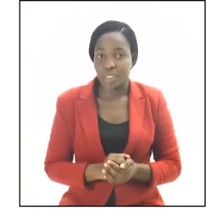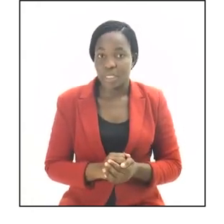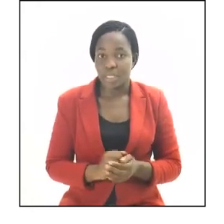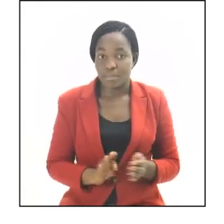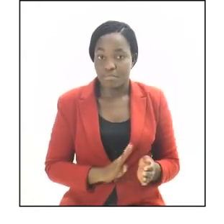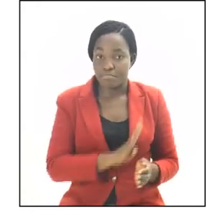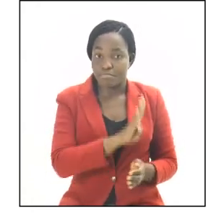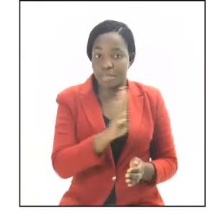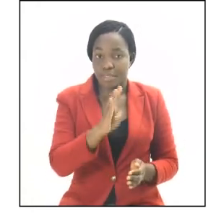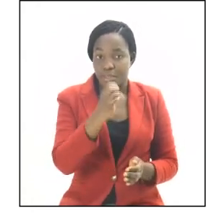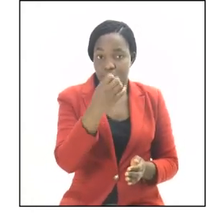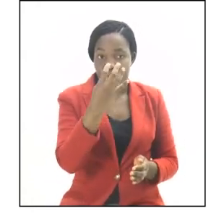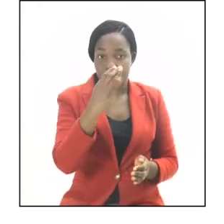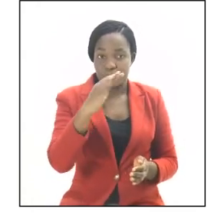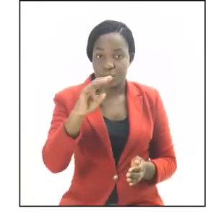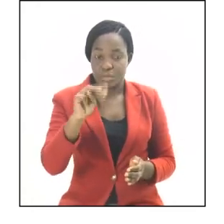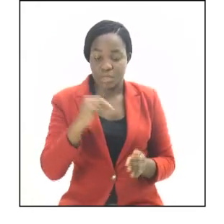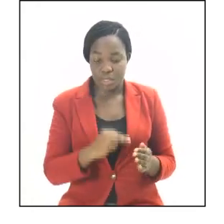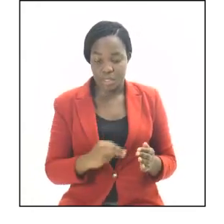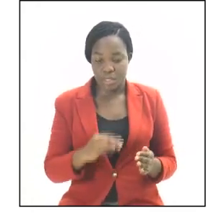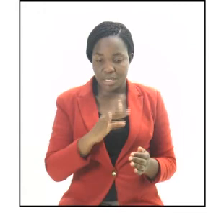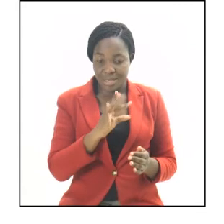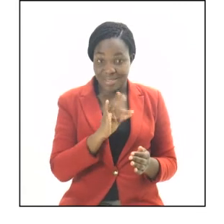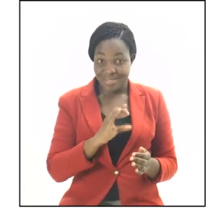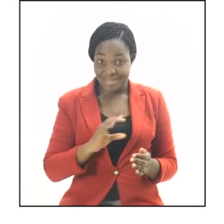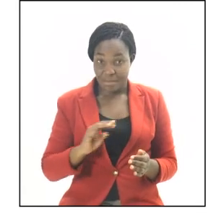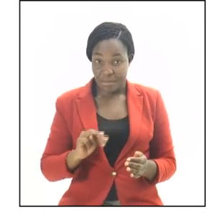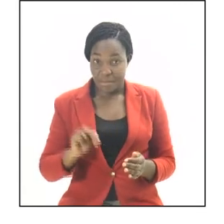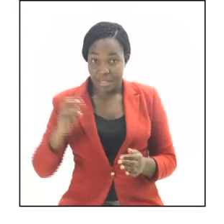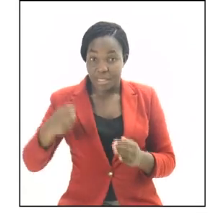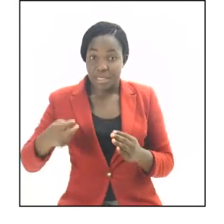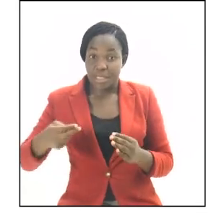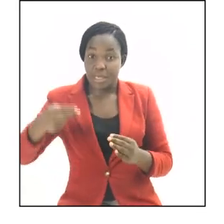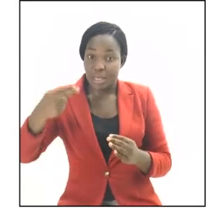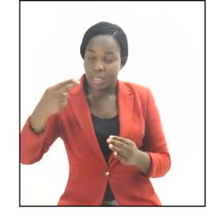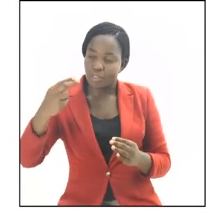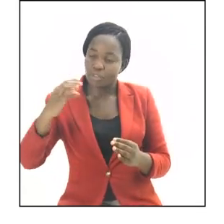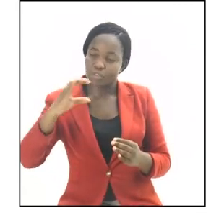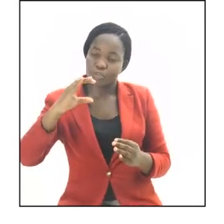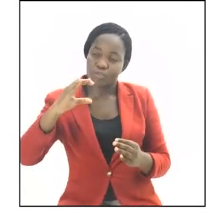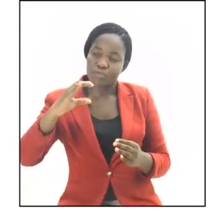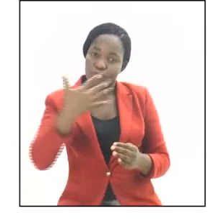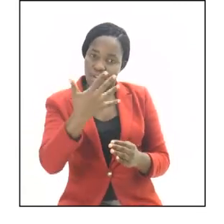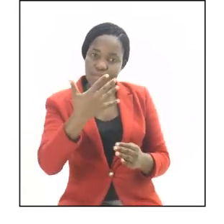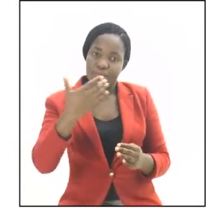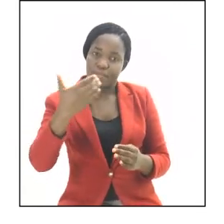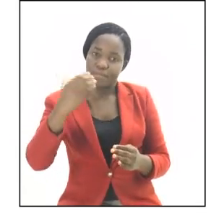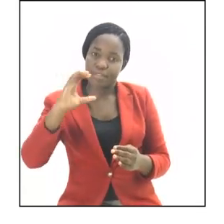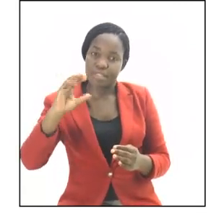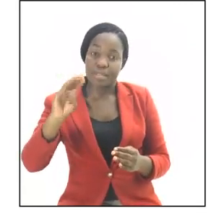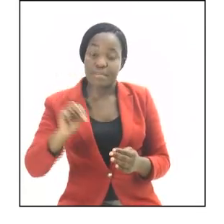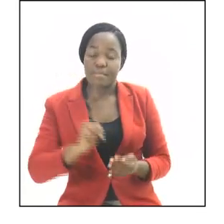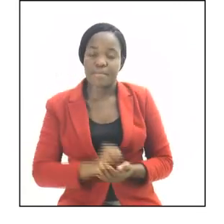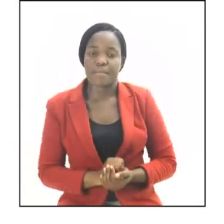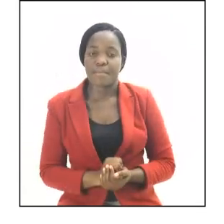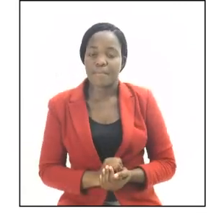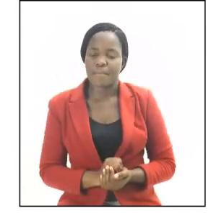centimeters and 8 centimeters, and the height is 5 centimeters.